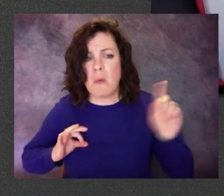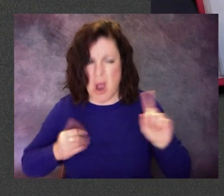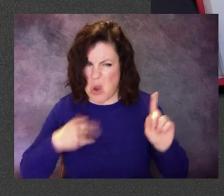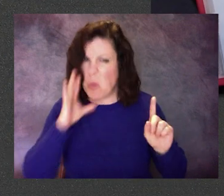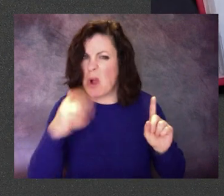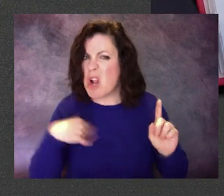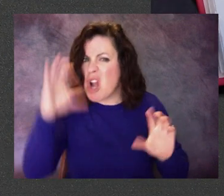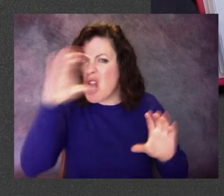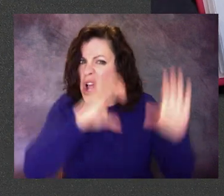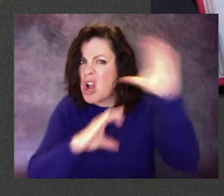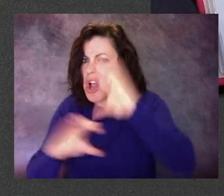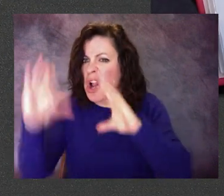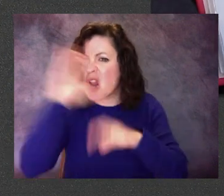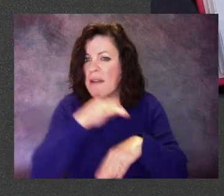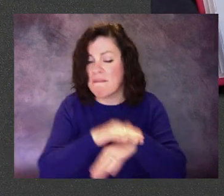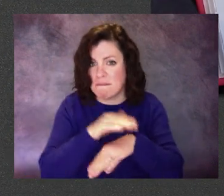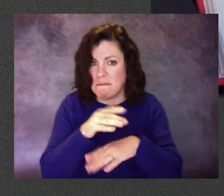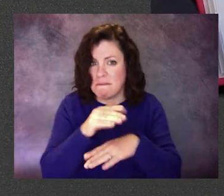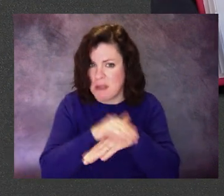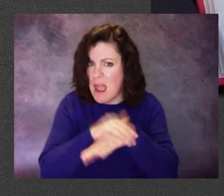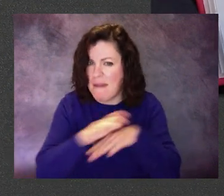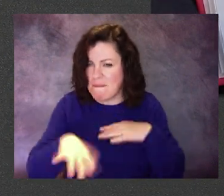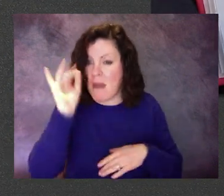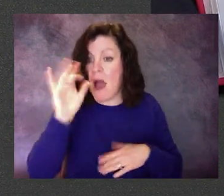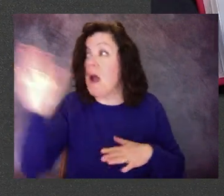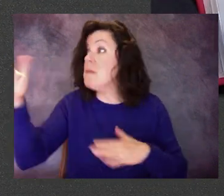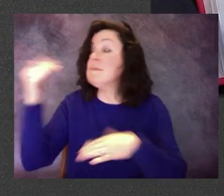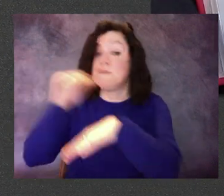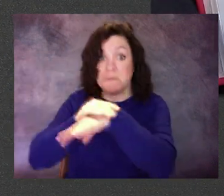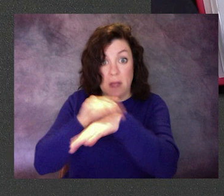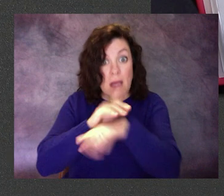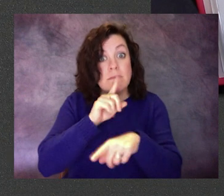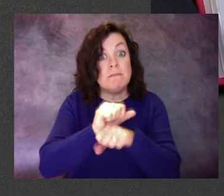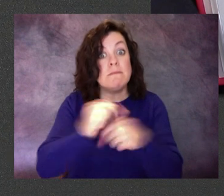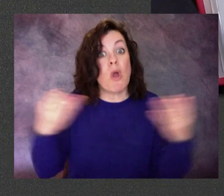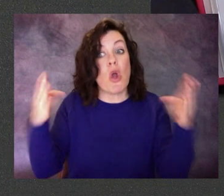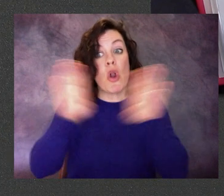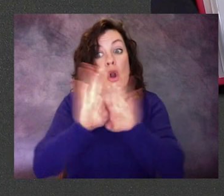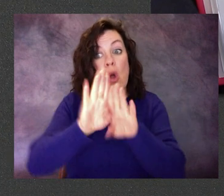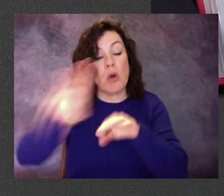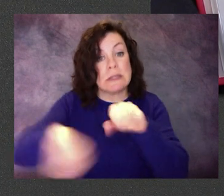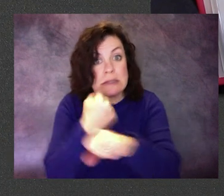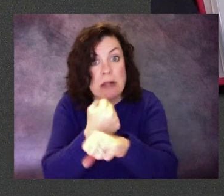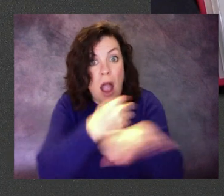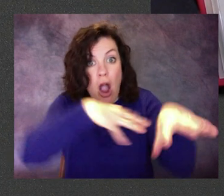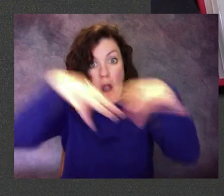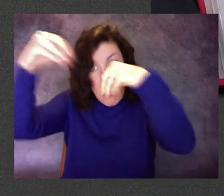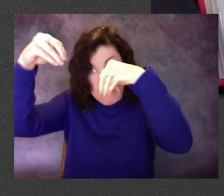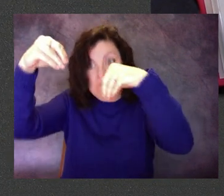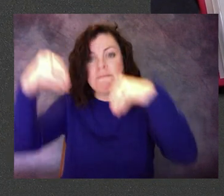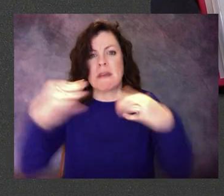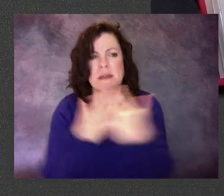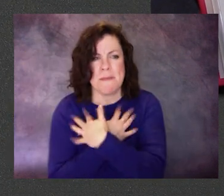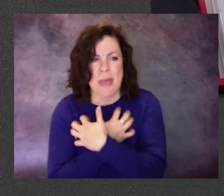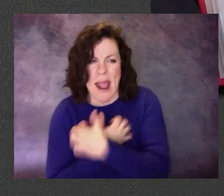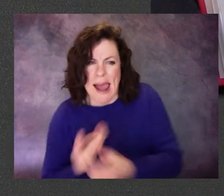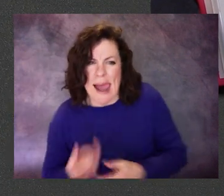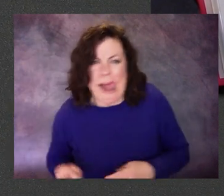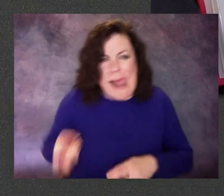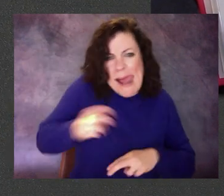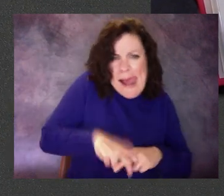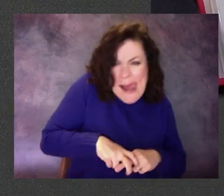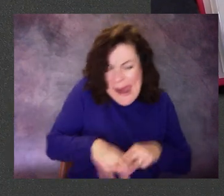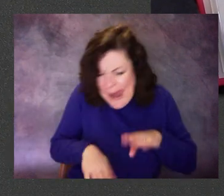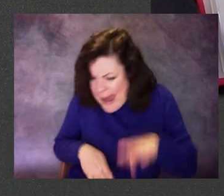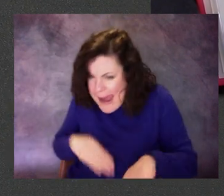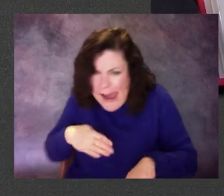it." Late that evening, when all the shoppers had gone and the doors were shut and locked, Corduroy climbed carefully down from his shelf and began searching